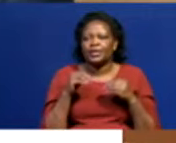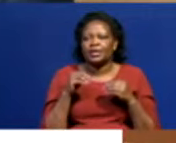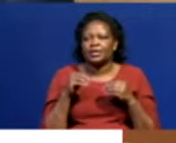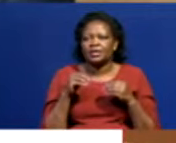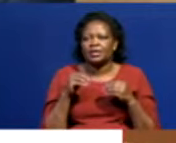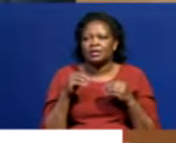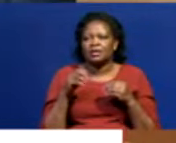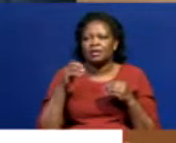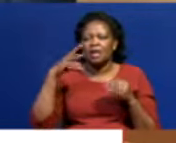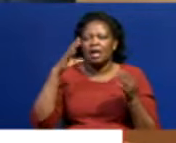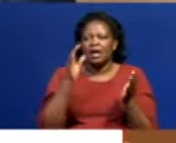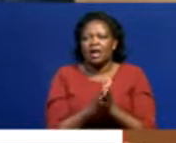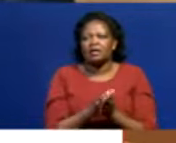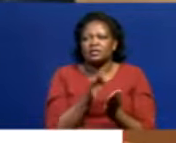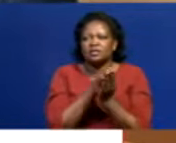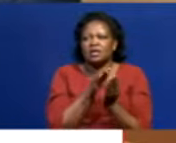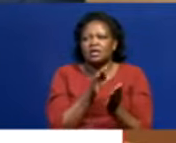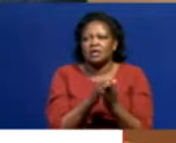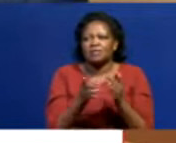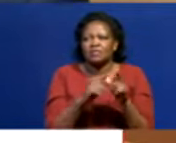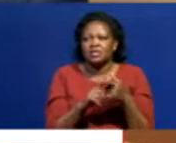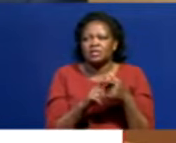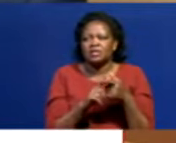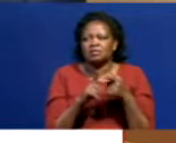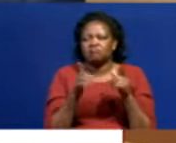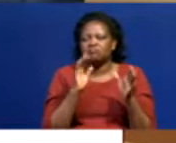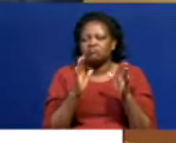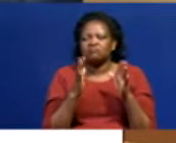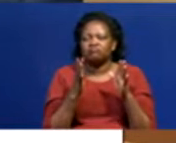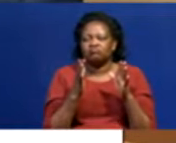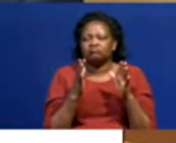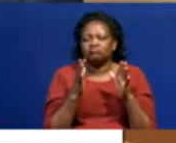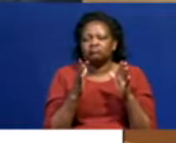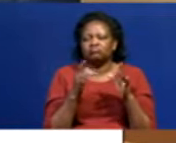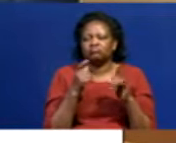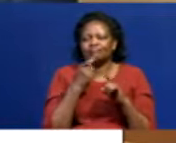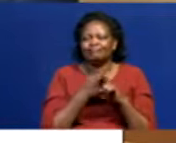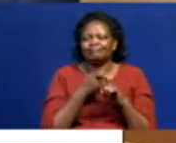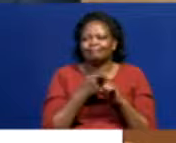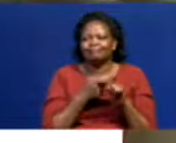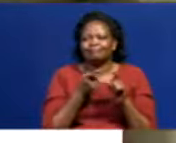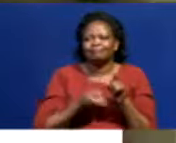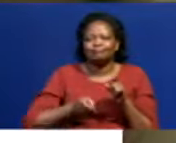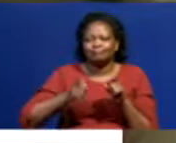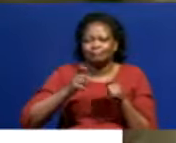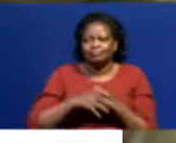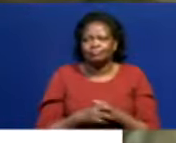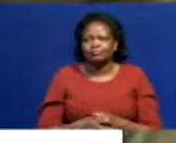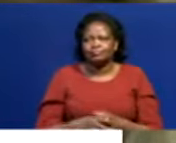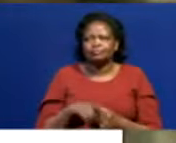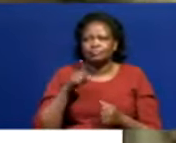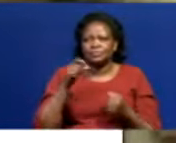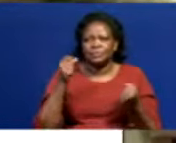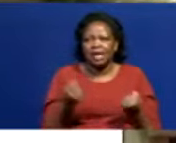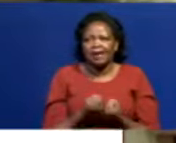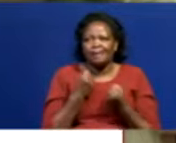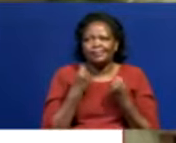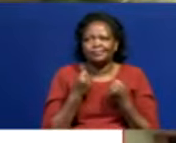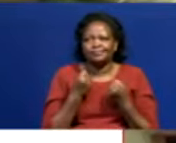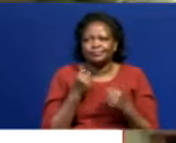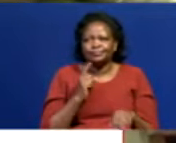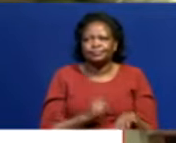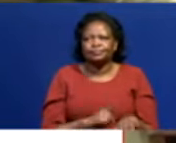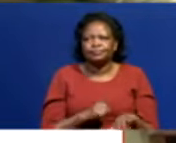energy and they store it. And then the average temperature on the earth, it increases. This comes amid calls